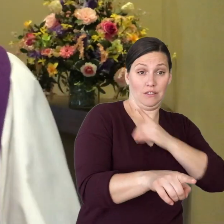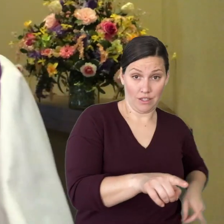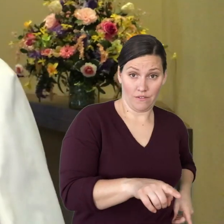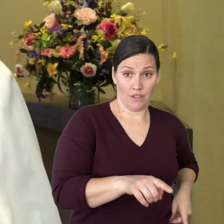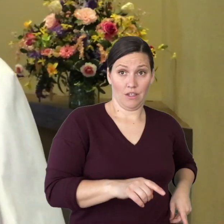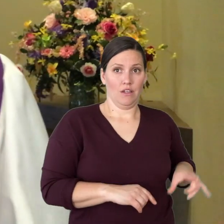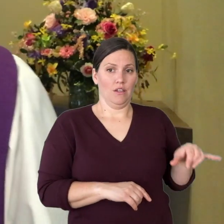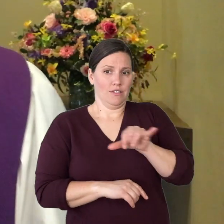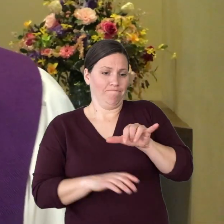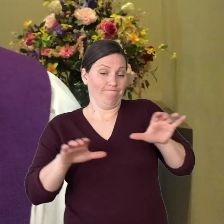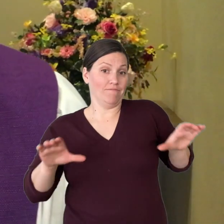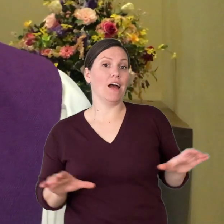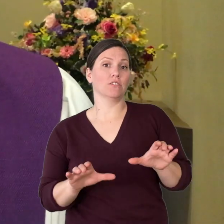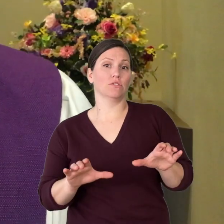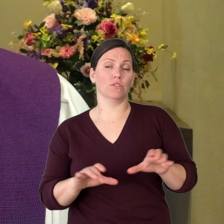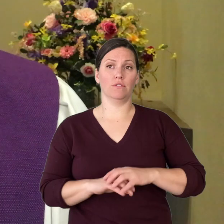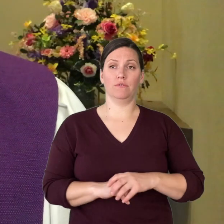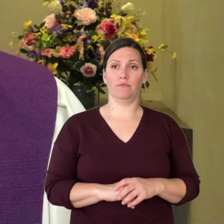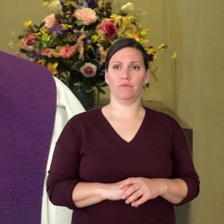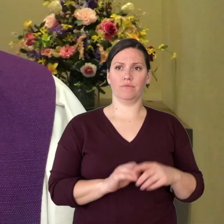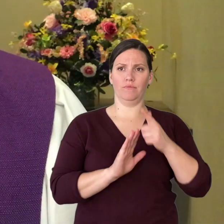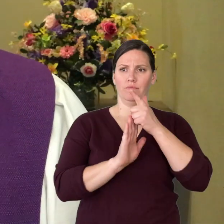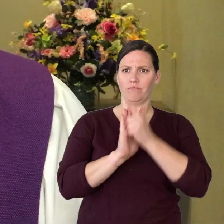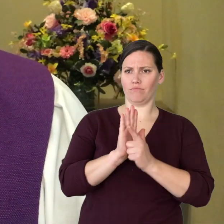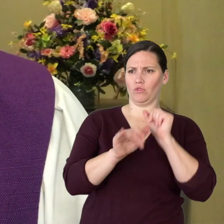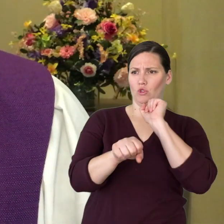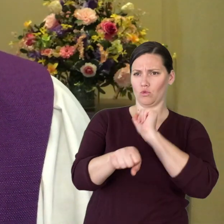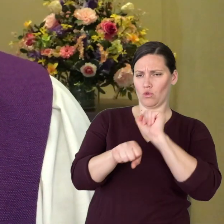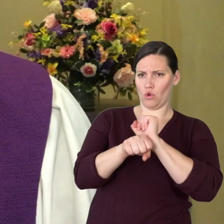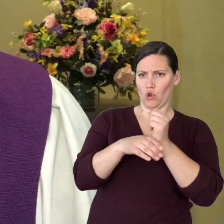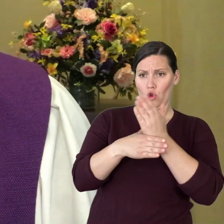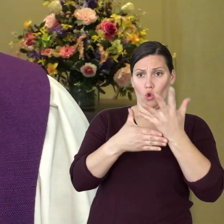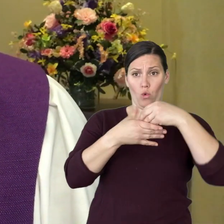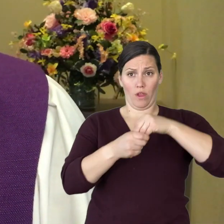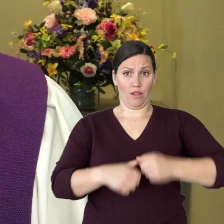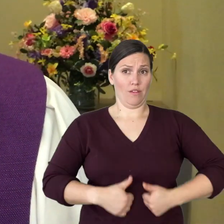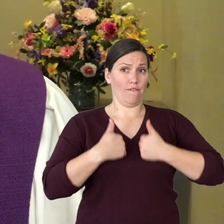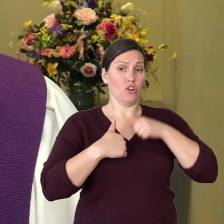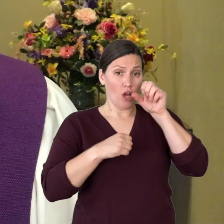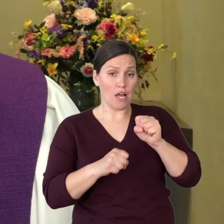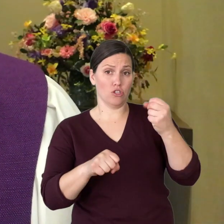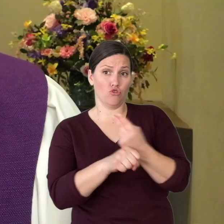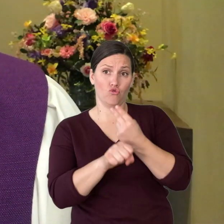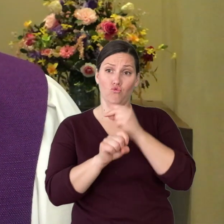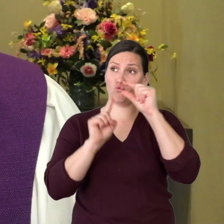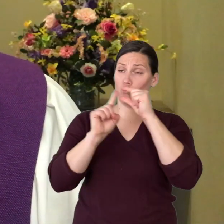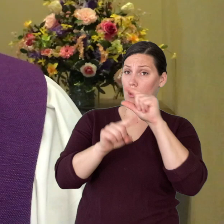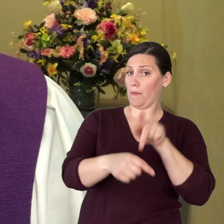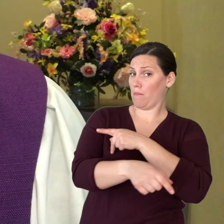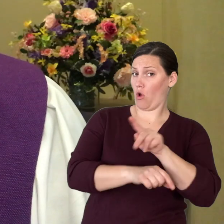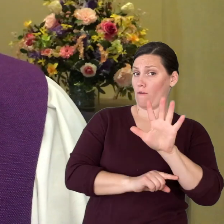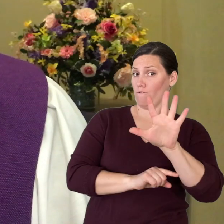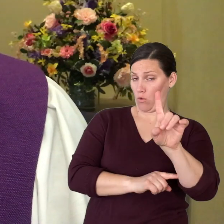And when the law of God works in your life, you can even use the words of King David in